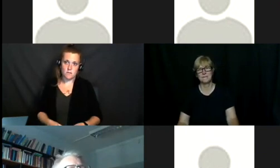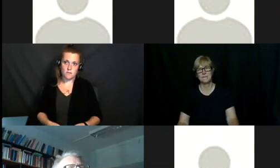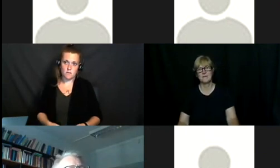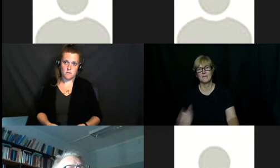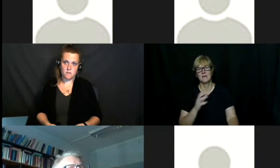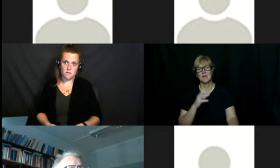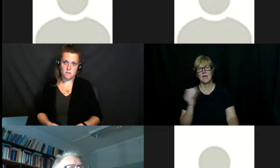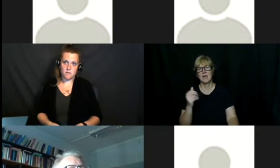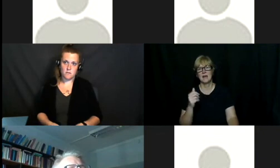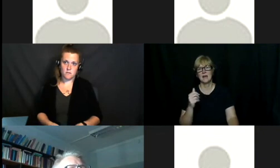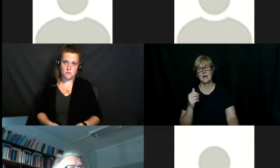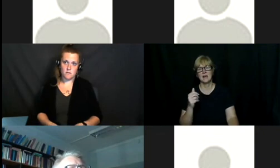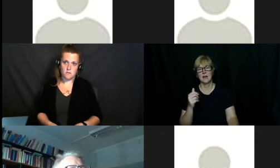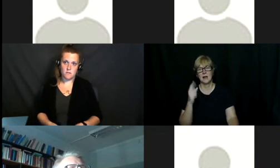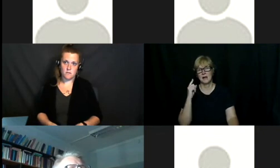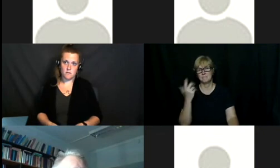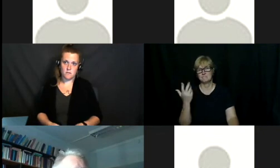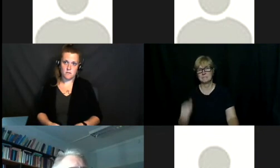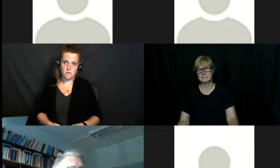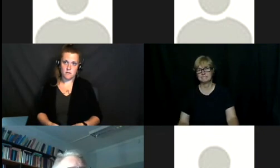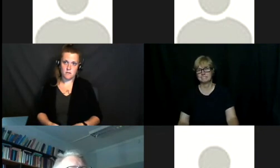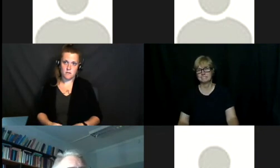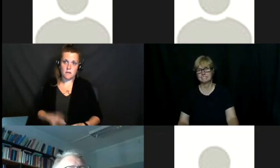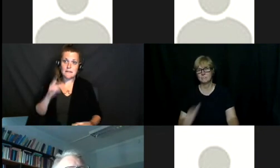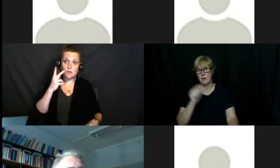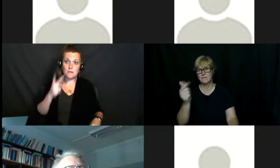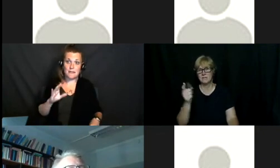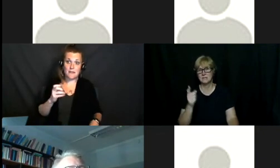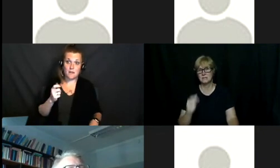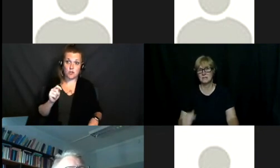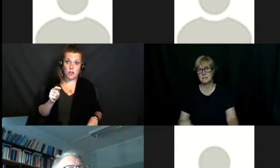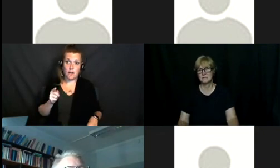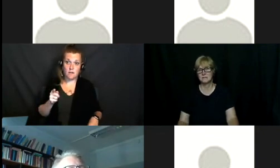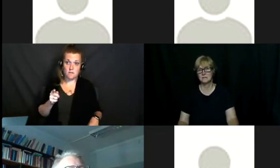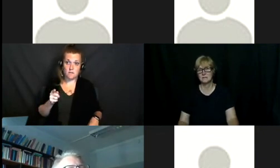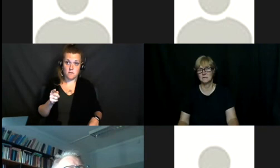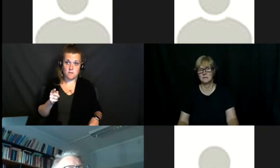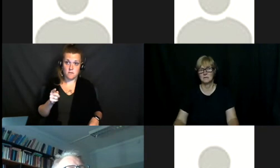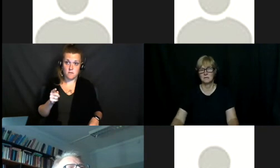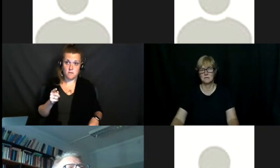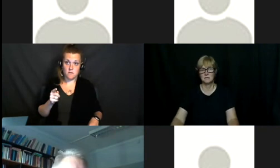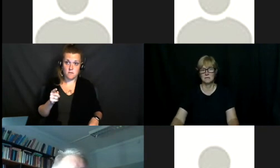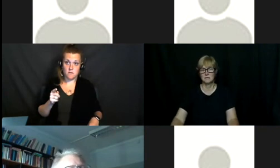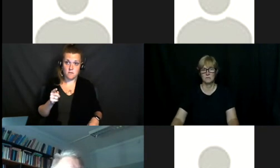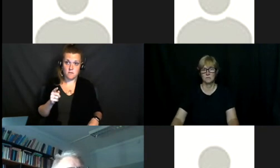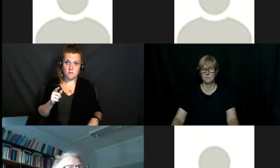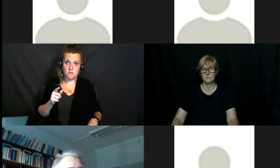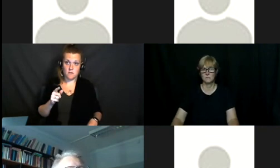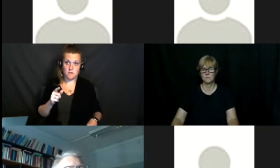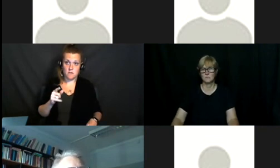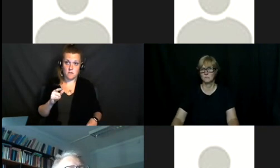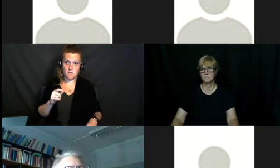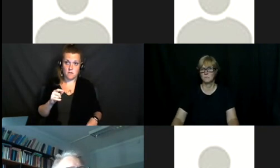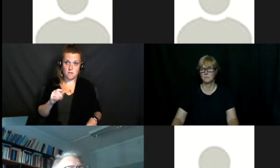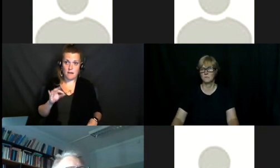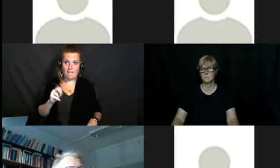was used also in a replication study, if I'm not mistaken. But like for monitoring, for example, we don't have that, so you kind of have to make